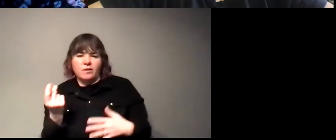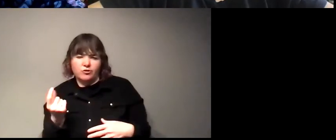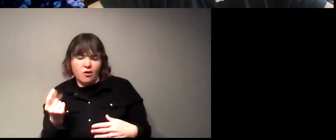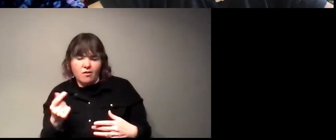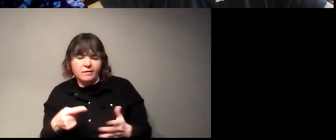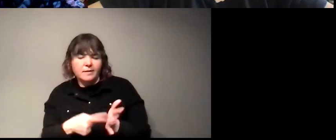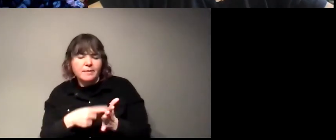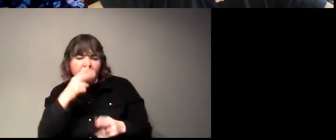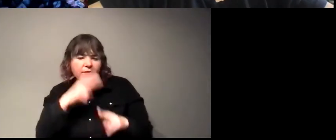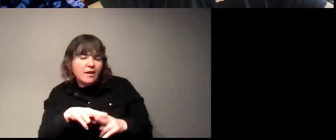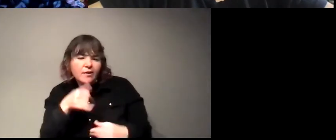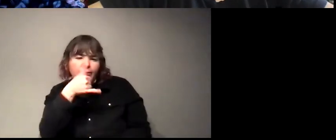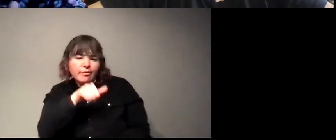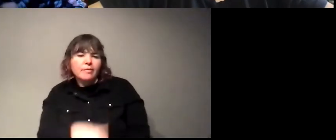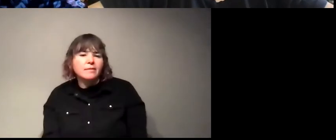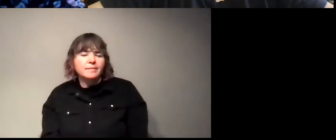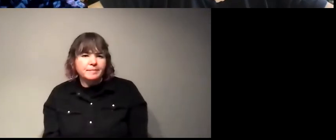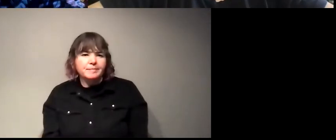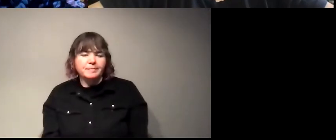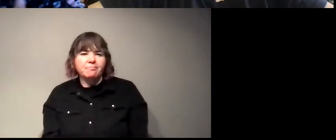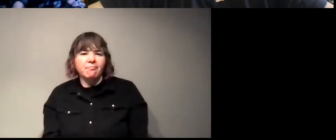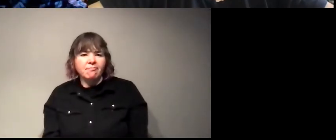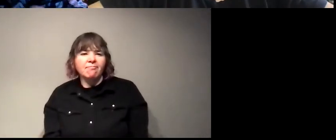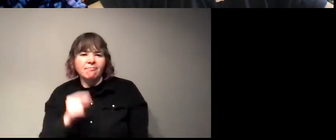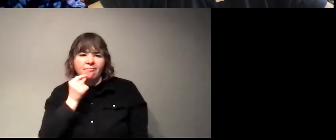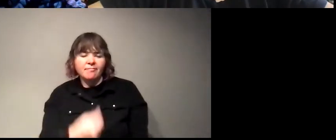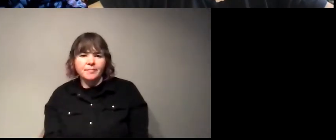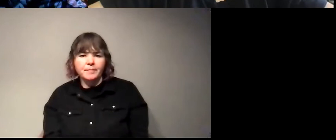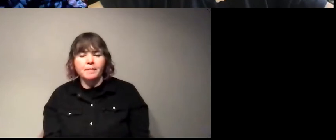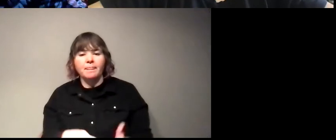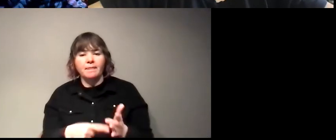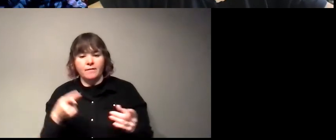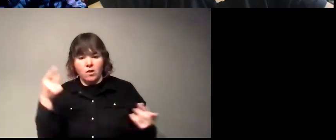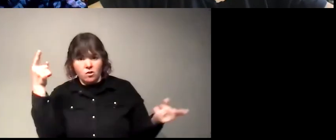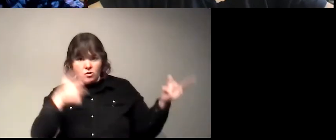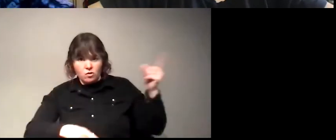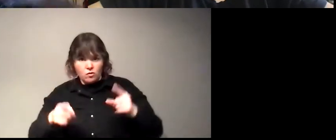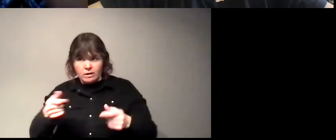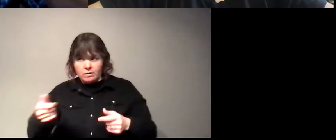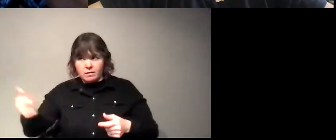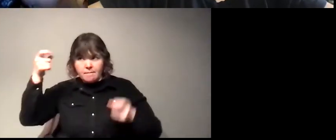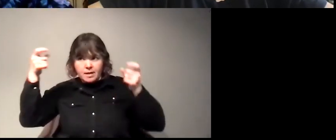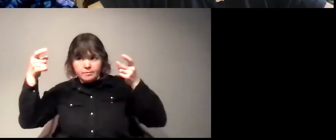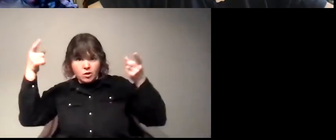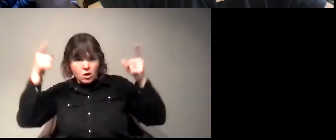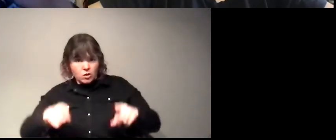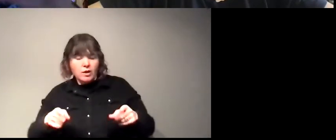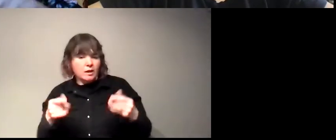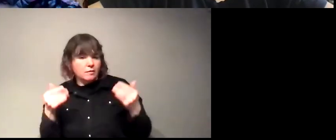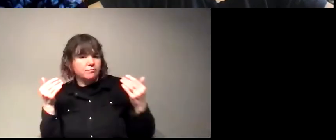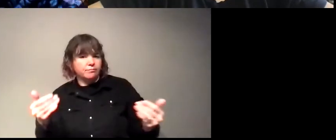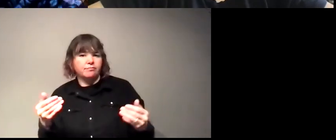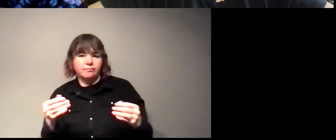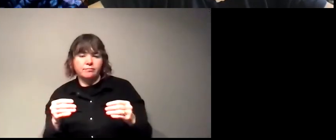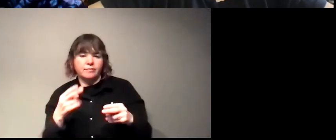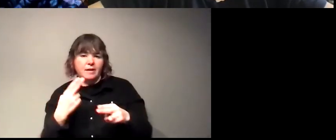fun and for goofs. Yeah, so that's how we decide. And if we all agree and if management agrees, then it's a go. And then we put that name